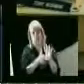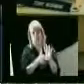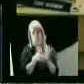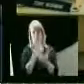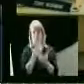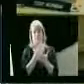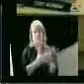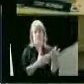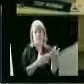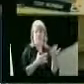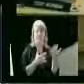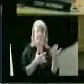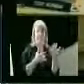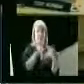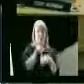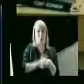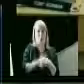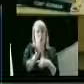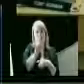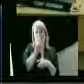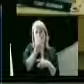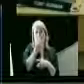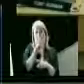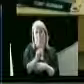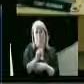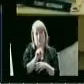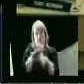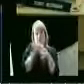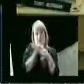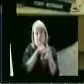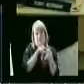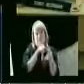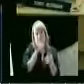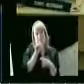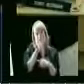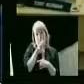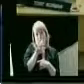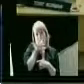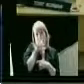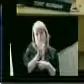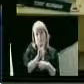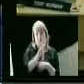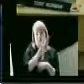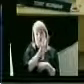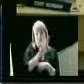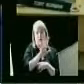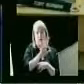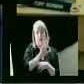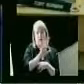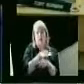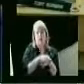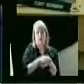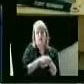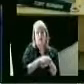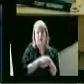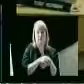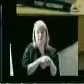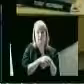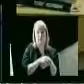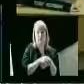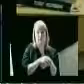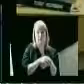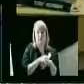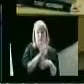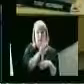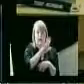deficient scores in terms of Mr. Settles. his principal deemed